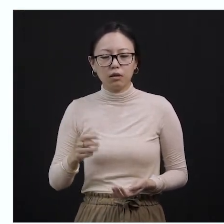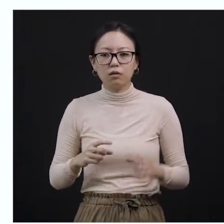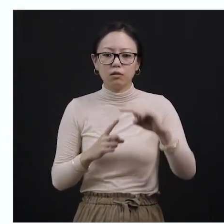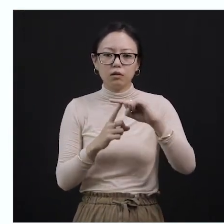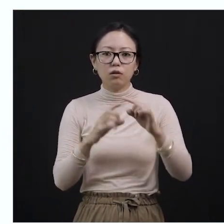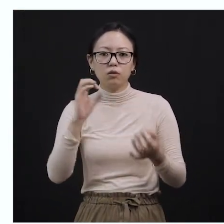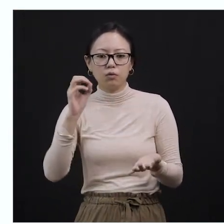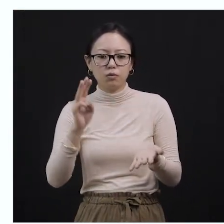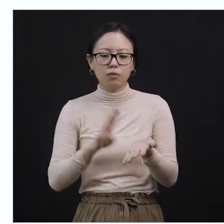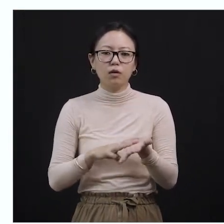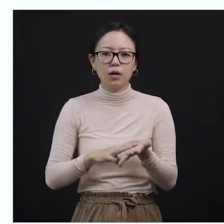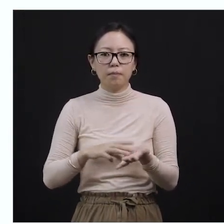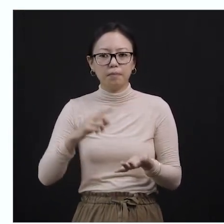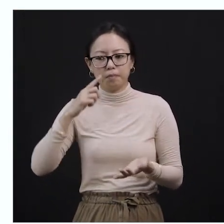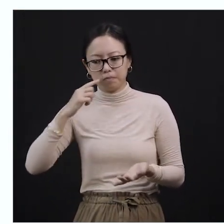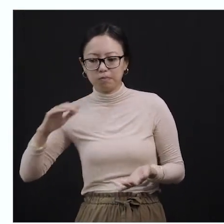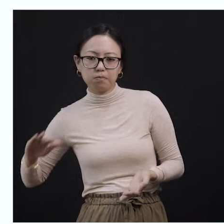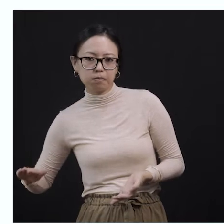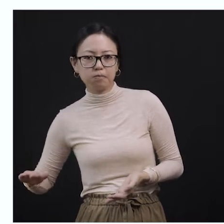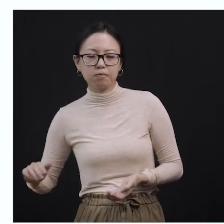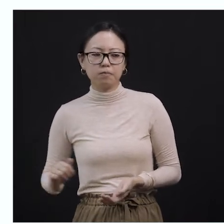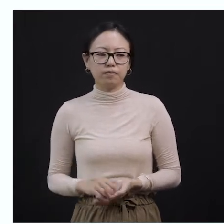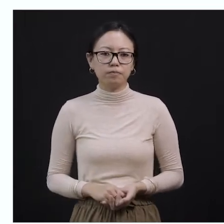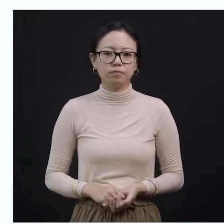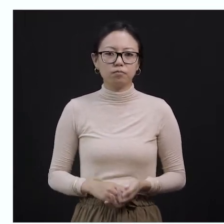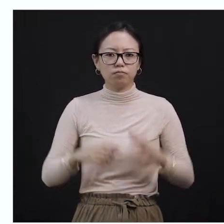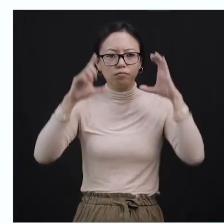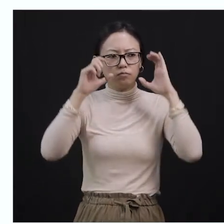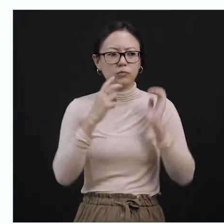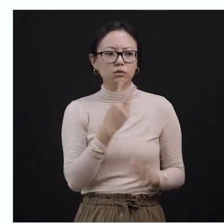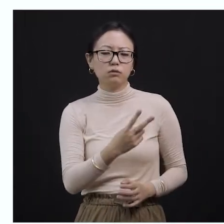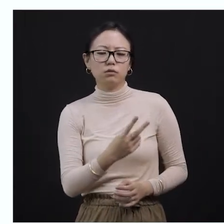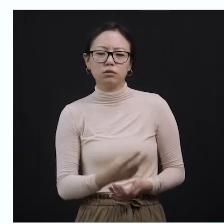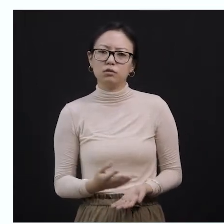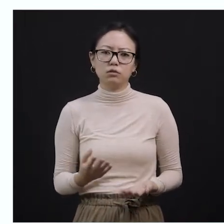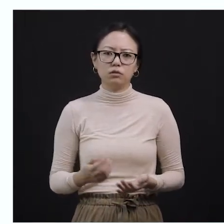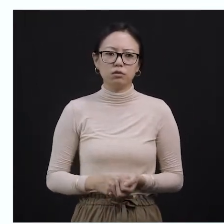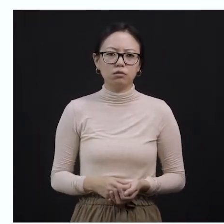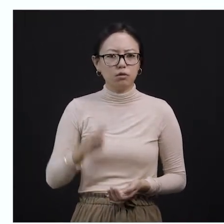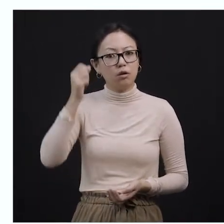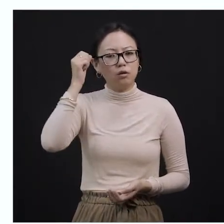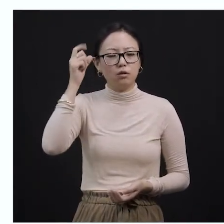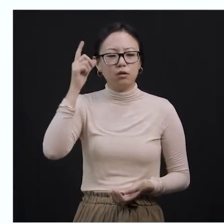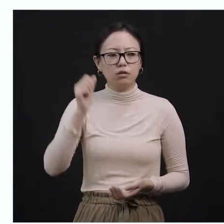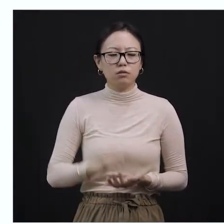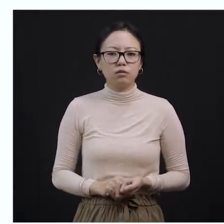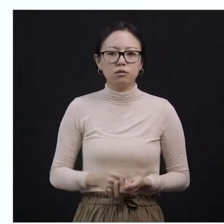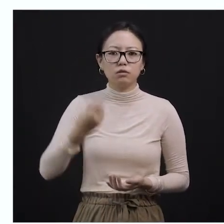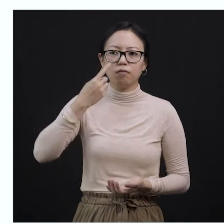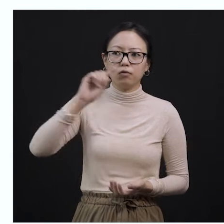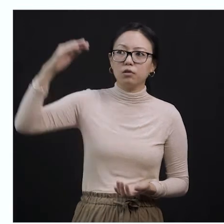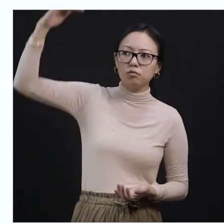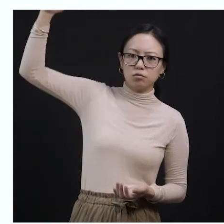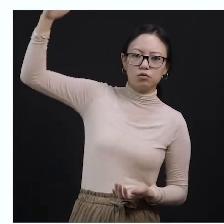right? Because we can clearly see from the picture that the father is taller than Tom. So this is how